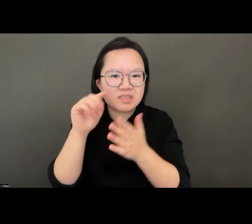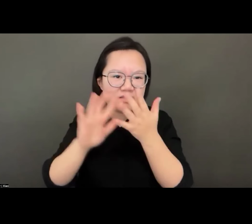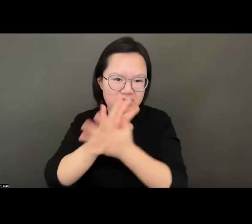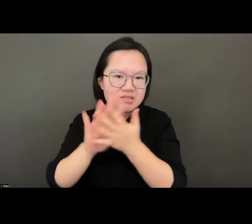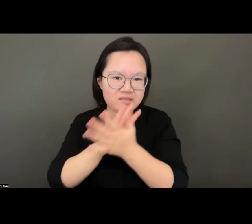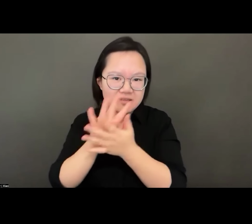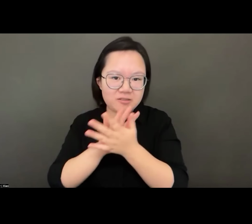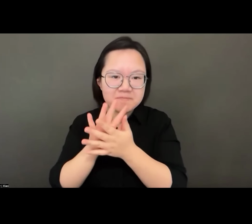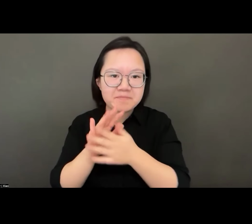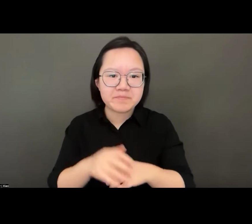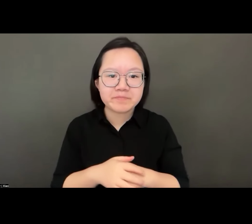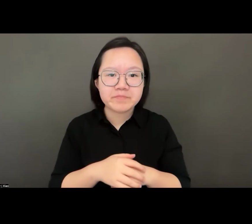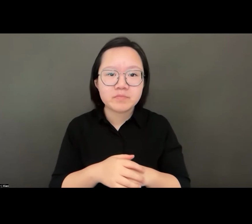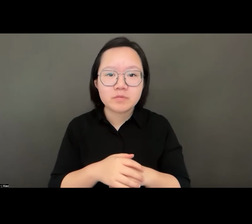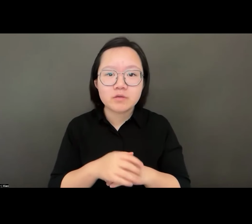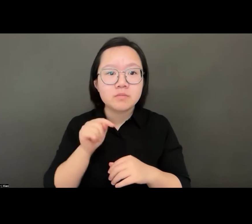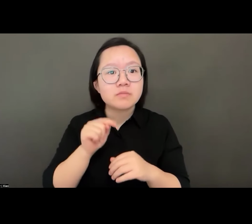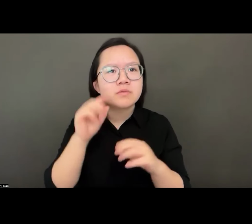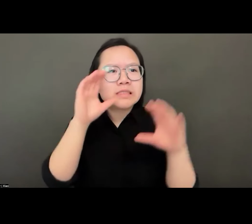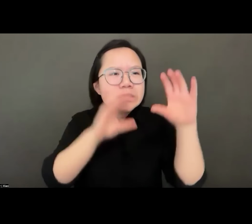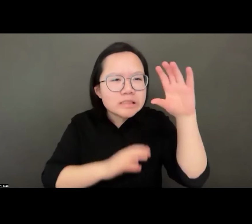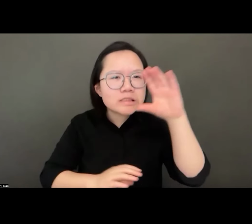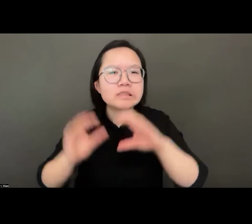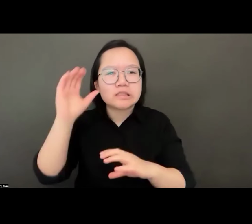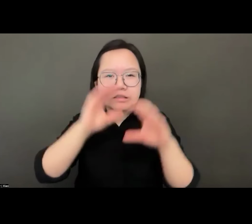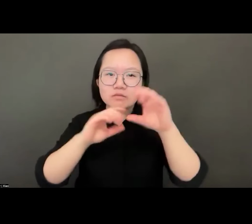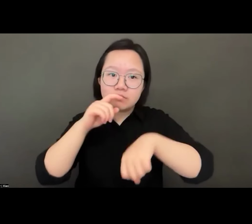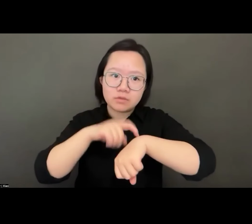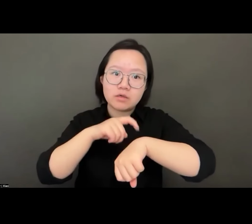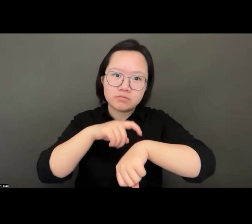bit of a longer process. However, because this webinar was